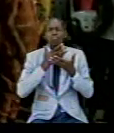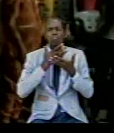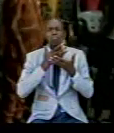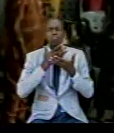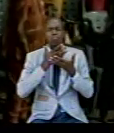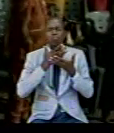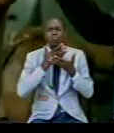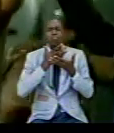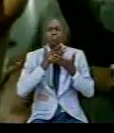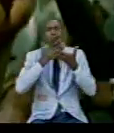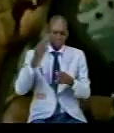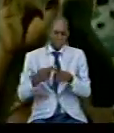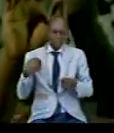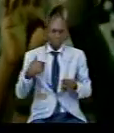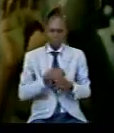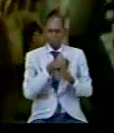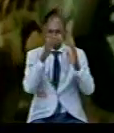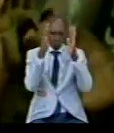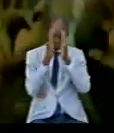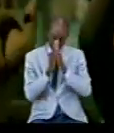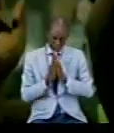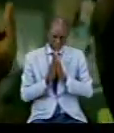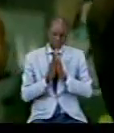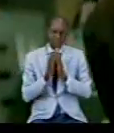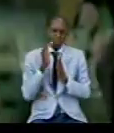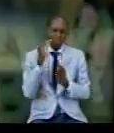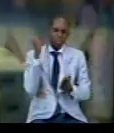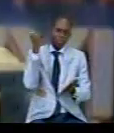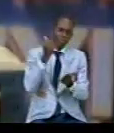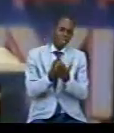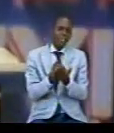we pray.